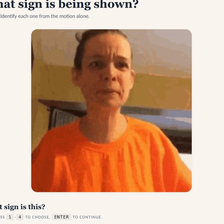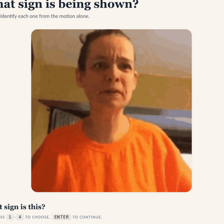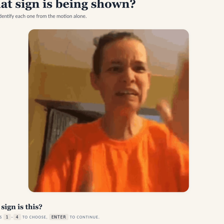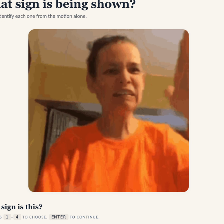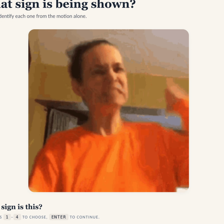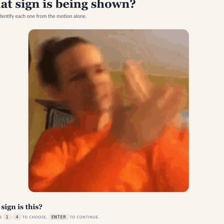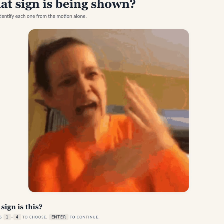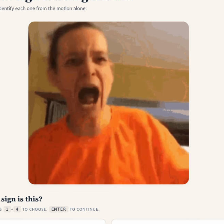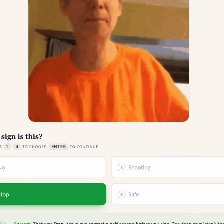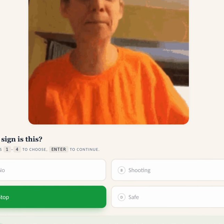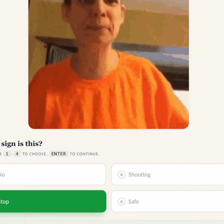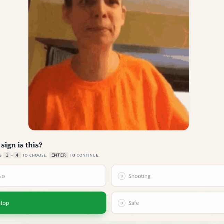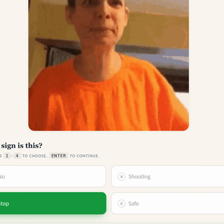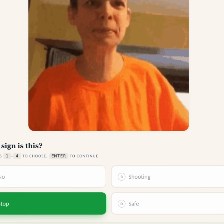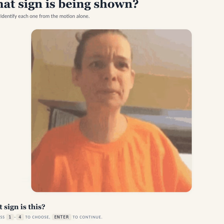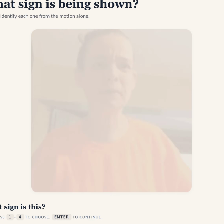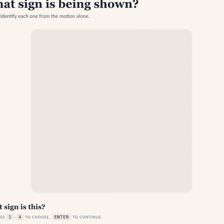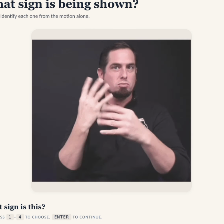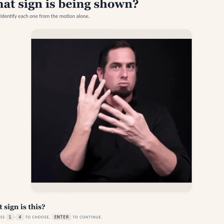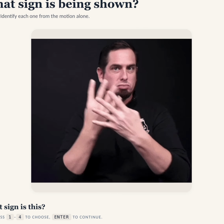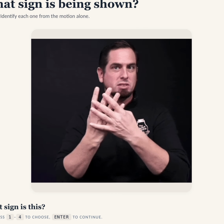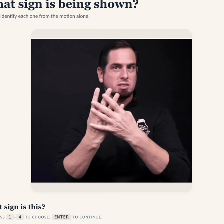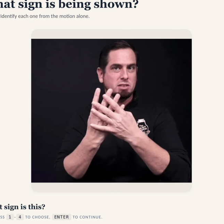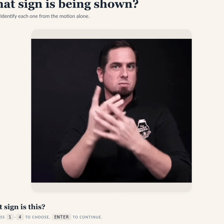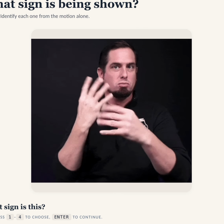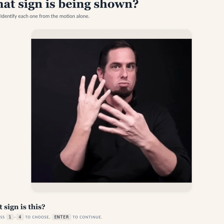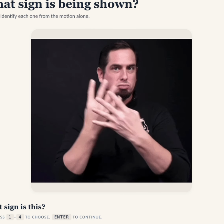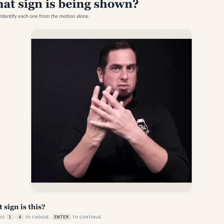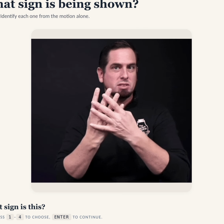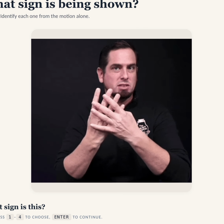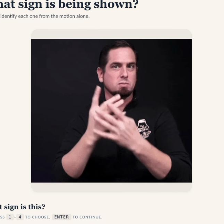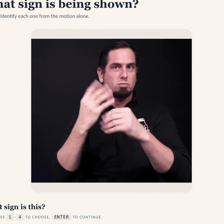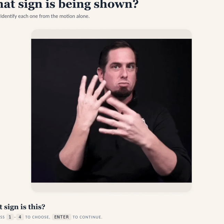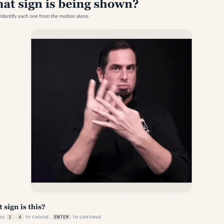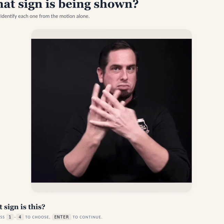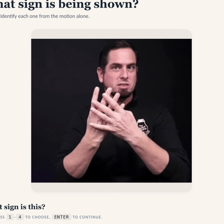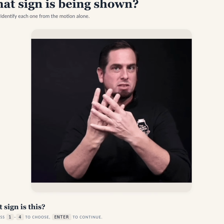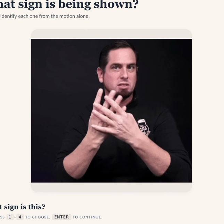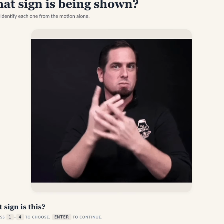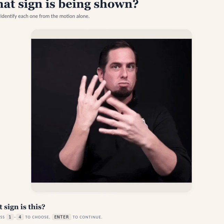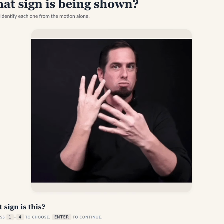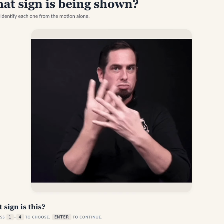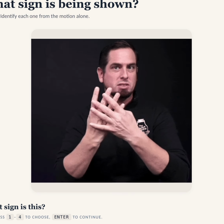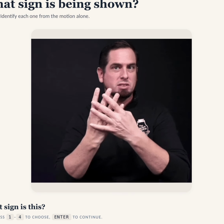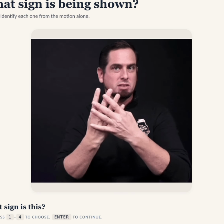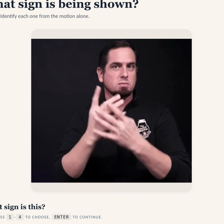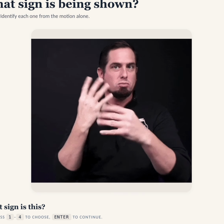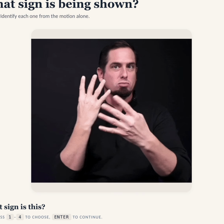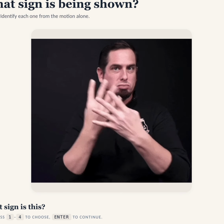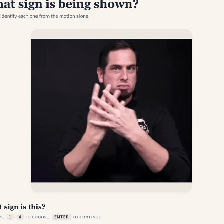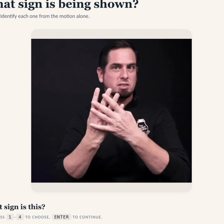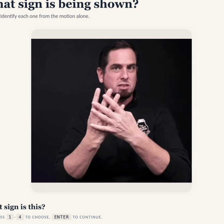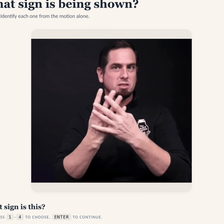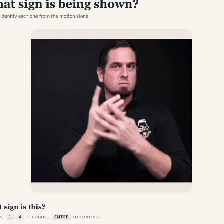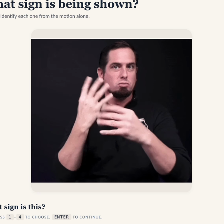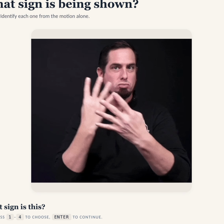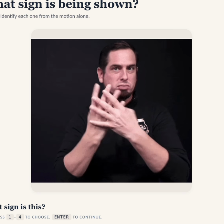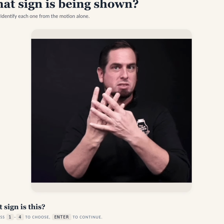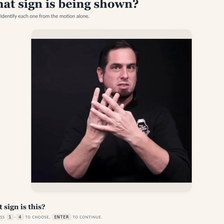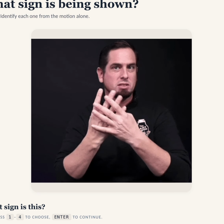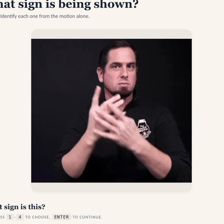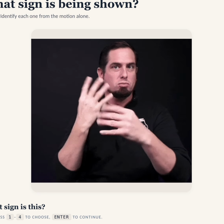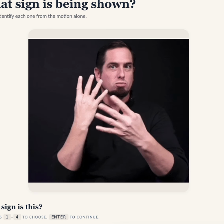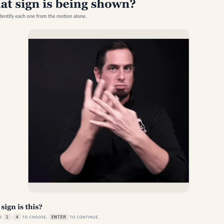and this is stop. You can also just click on enter. And again,